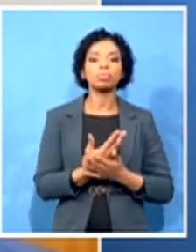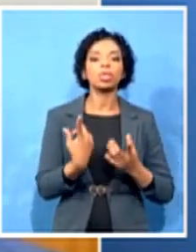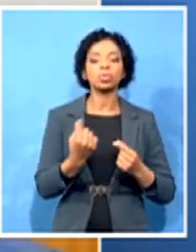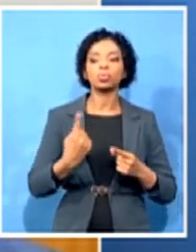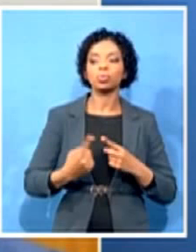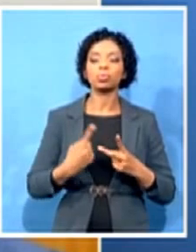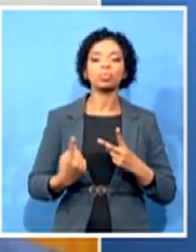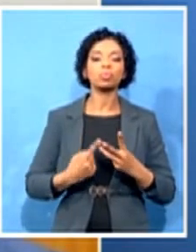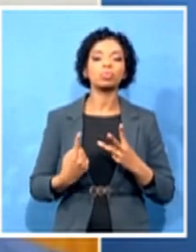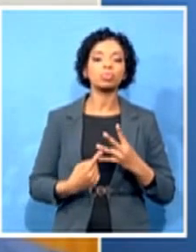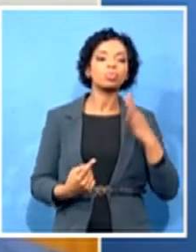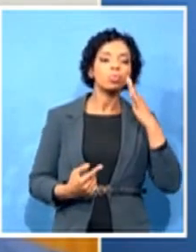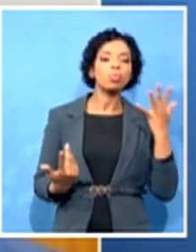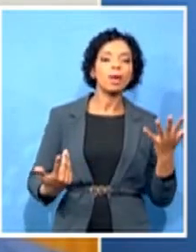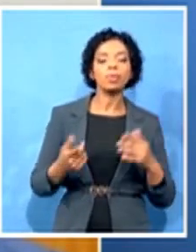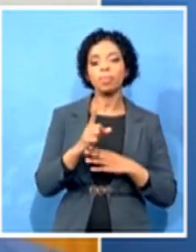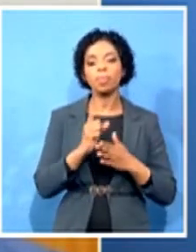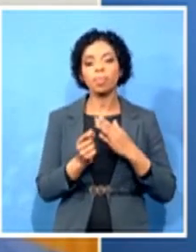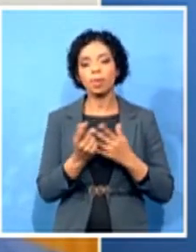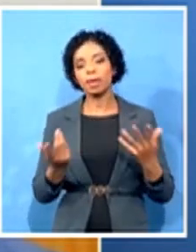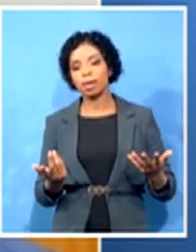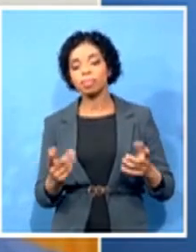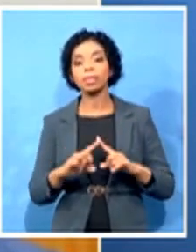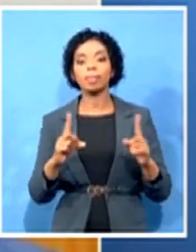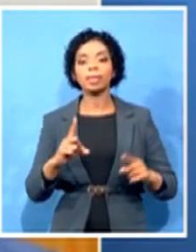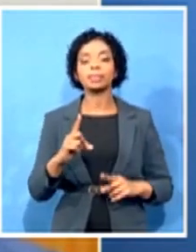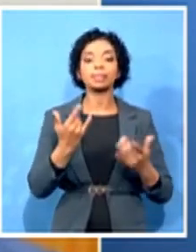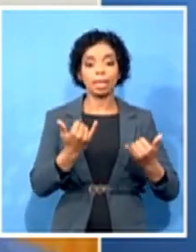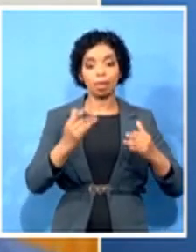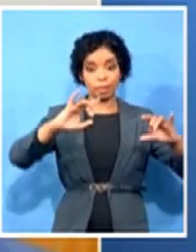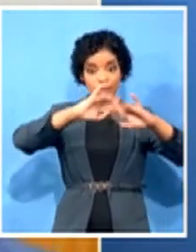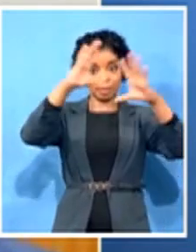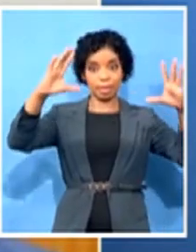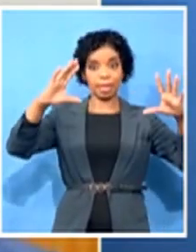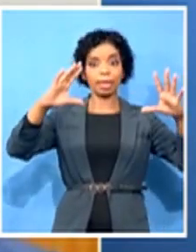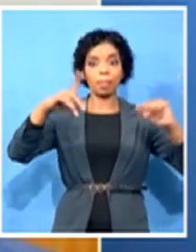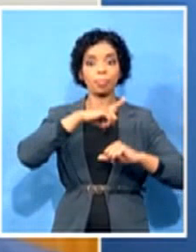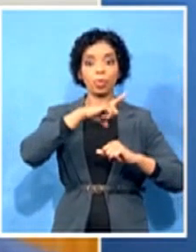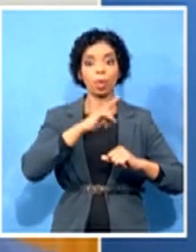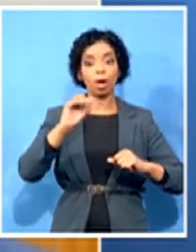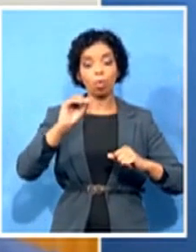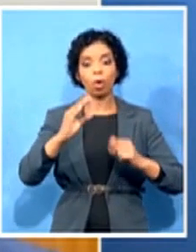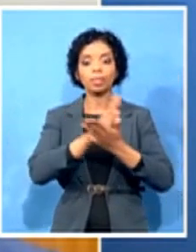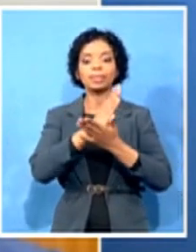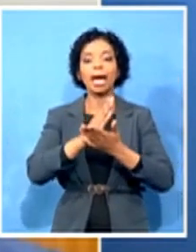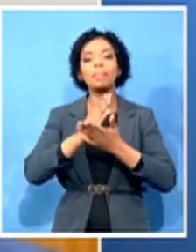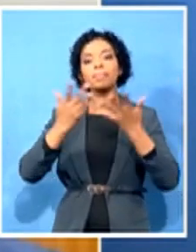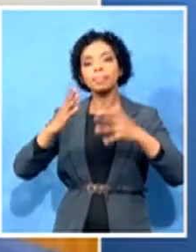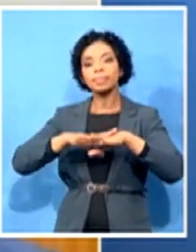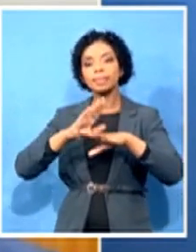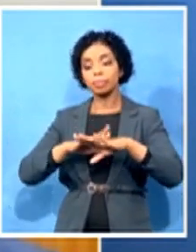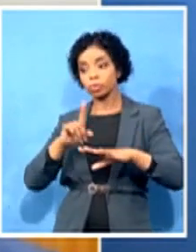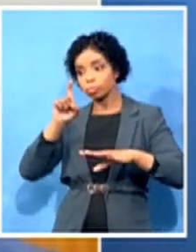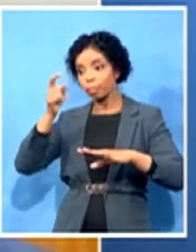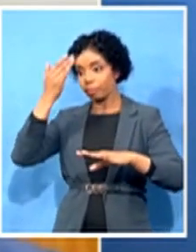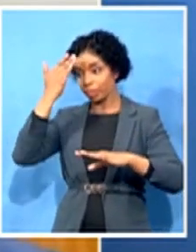But the CPA is clear. Under certain instances, when you deal with certain individuals, you cannot make that